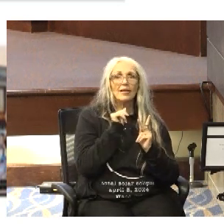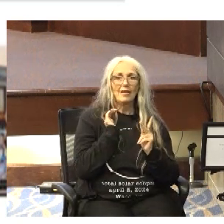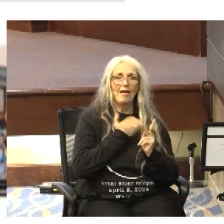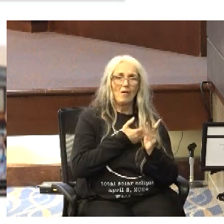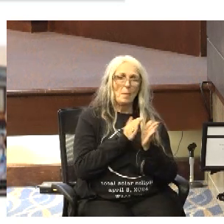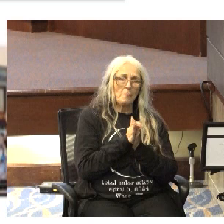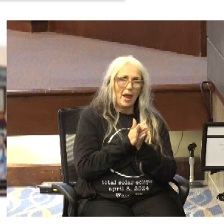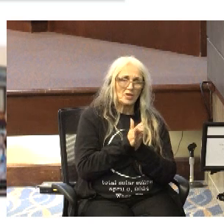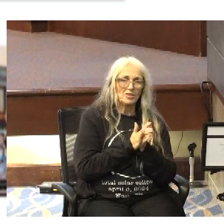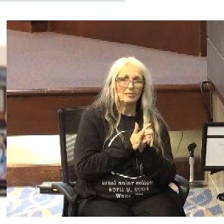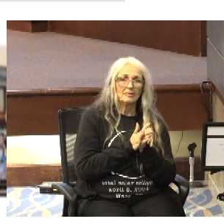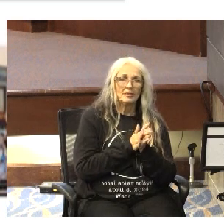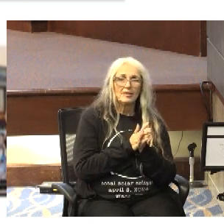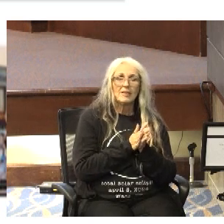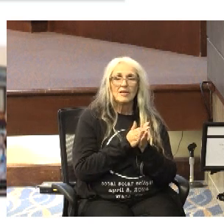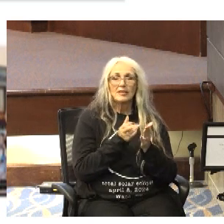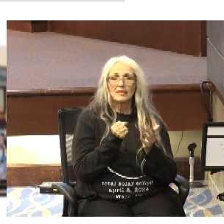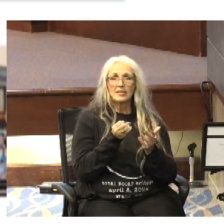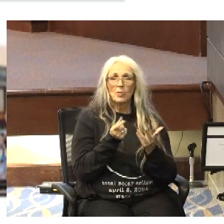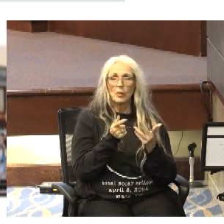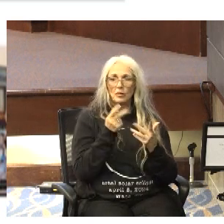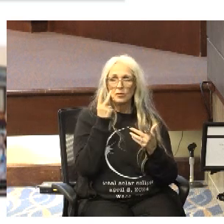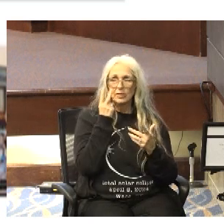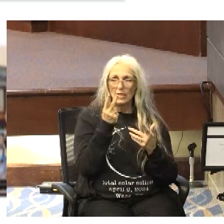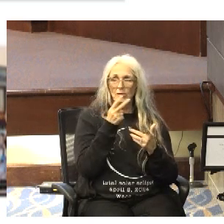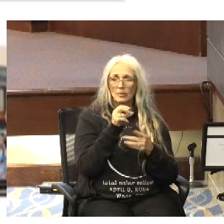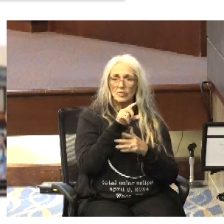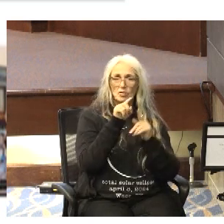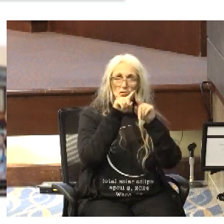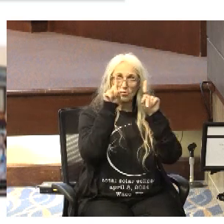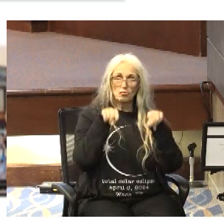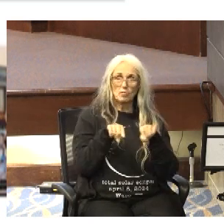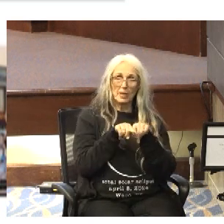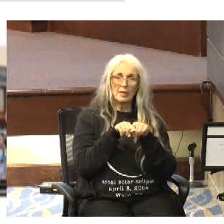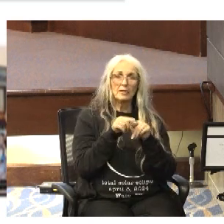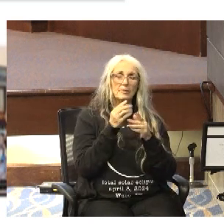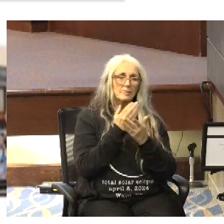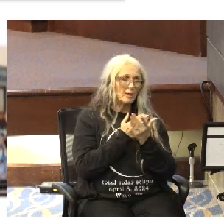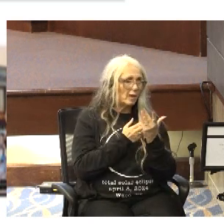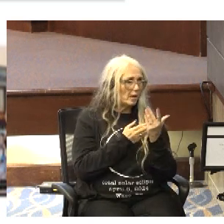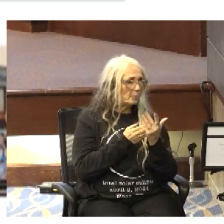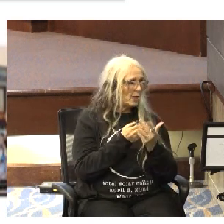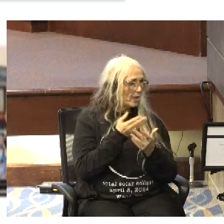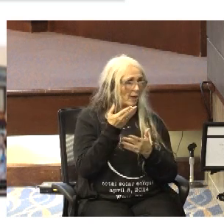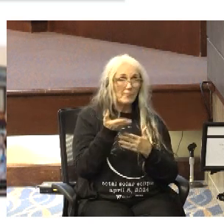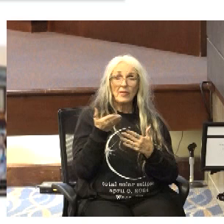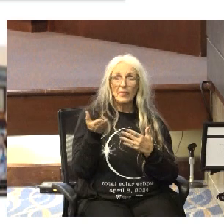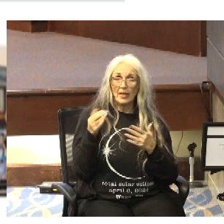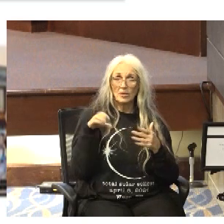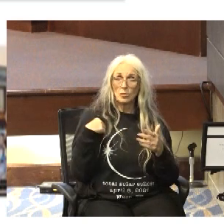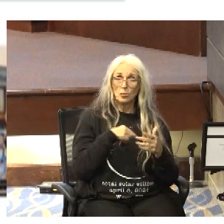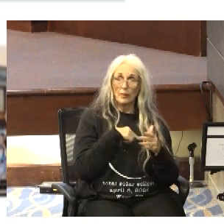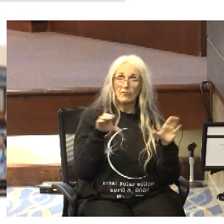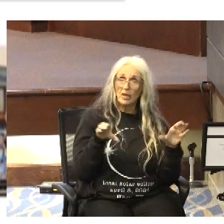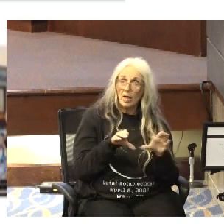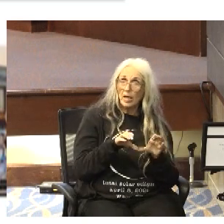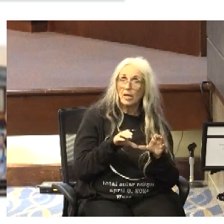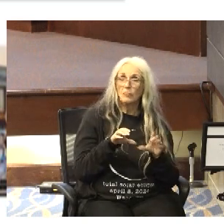ours. You'll see just up on the screen there just some quick, highlights on things that we've done. You know, we've been at this for a